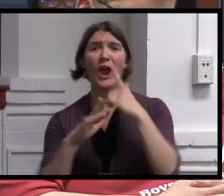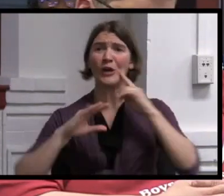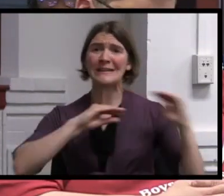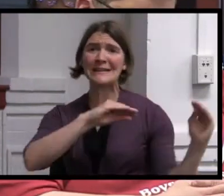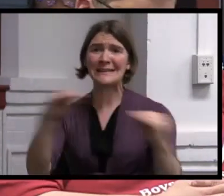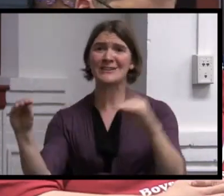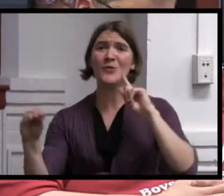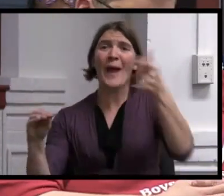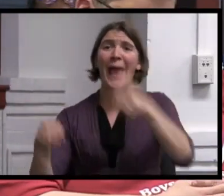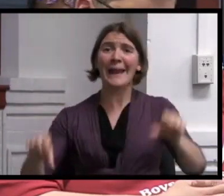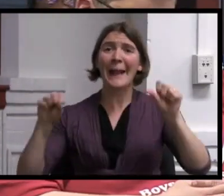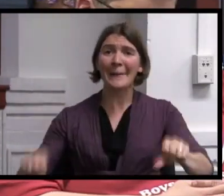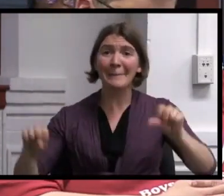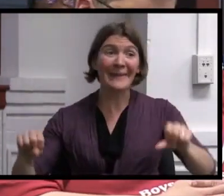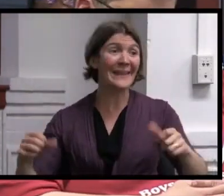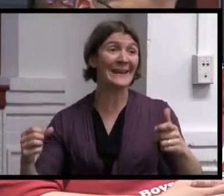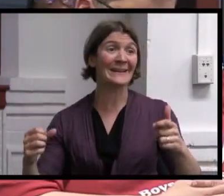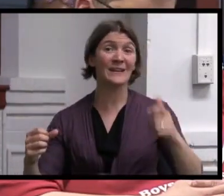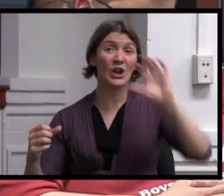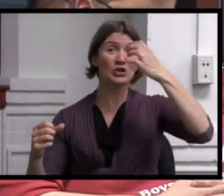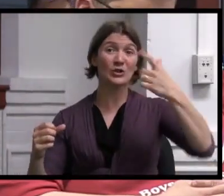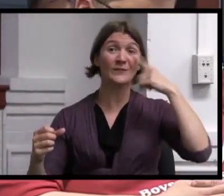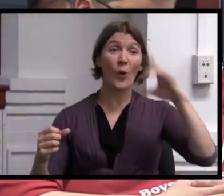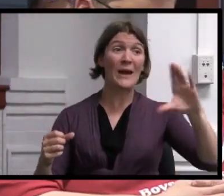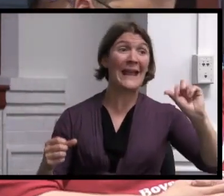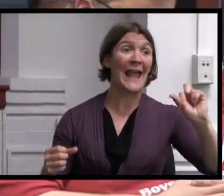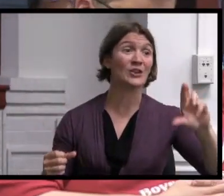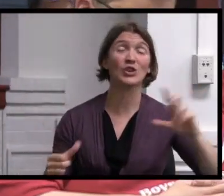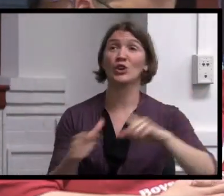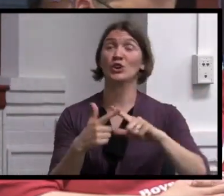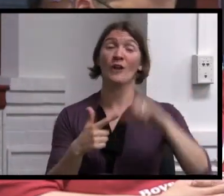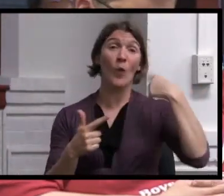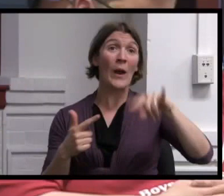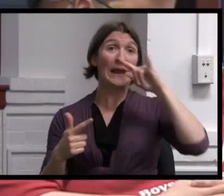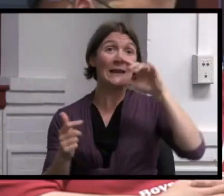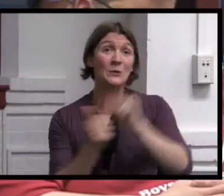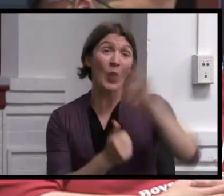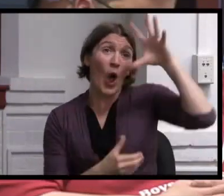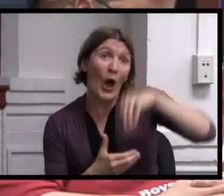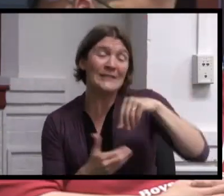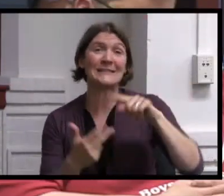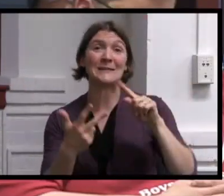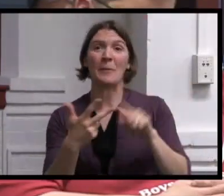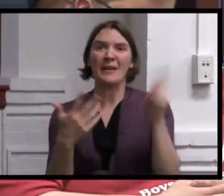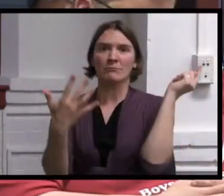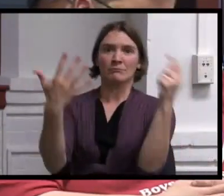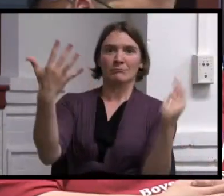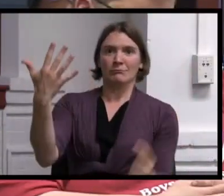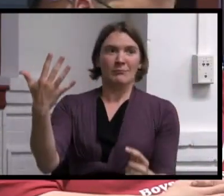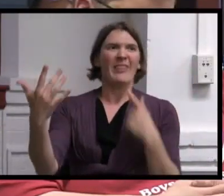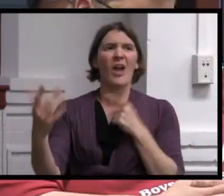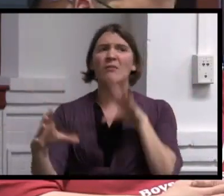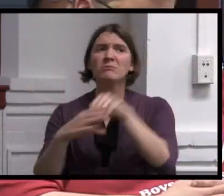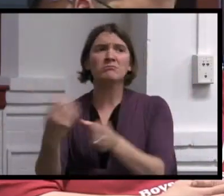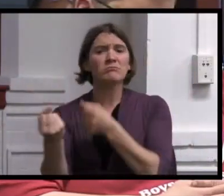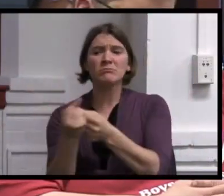all abilities. And that includes circus for cancer survivors and for kids with autism. And, I mean, LC and Serenity's idea of